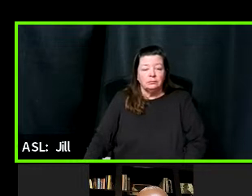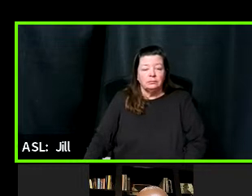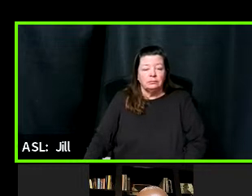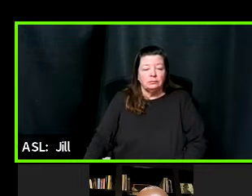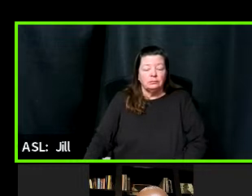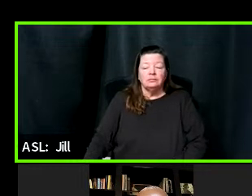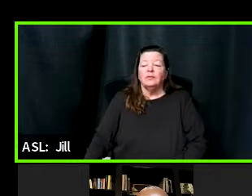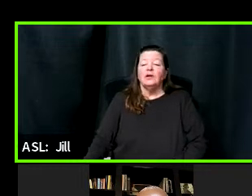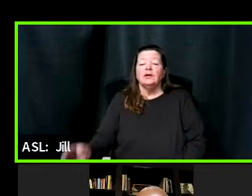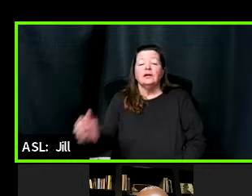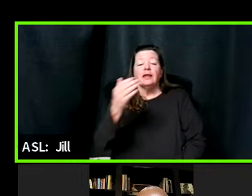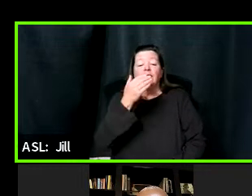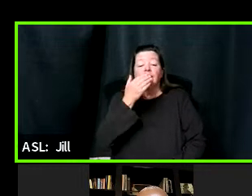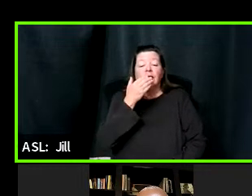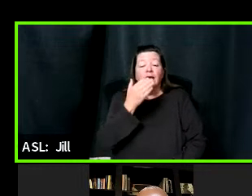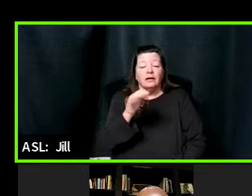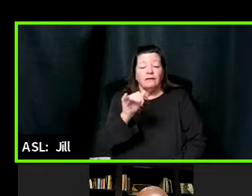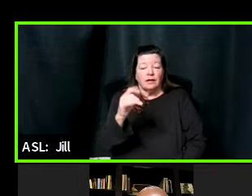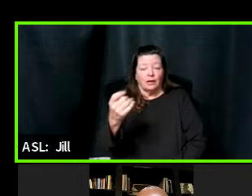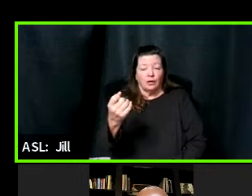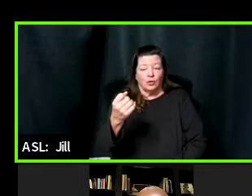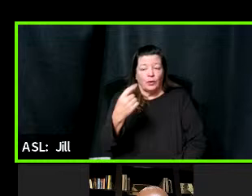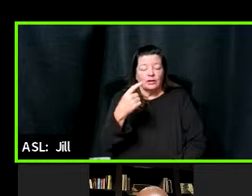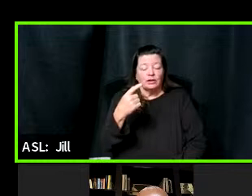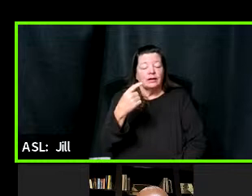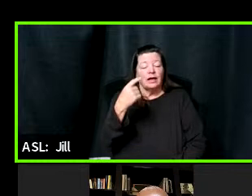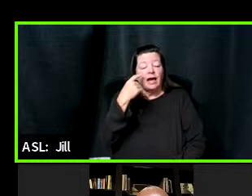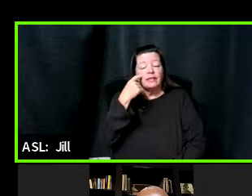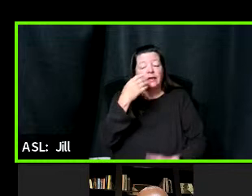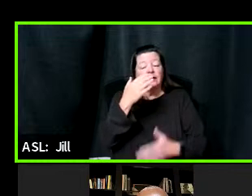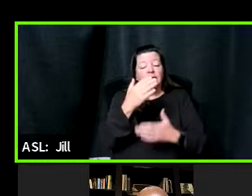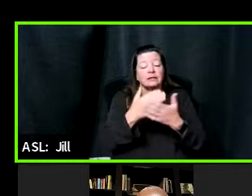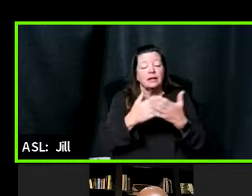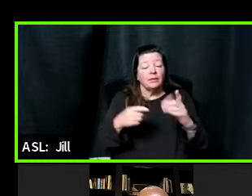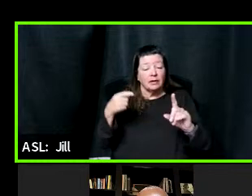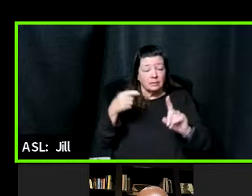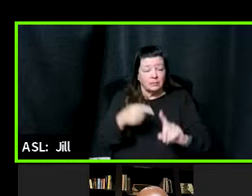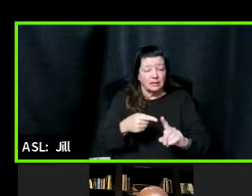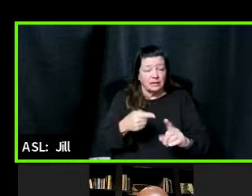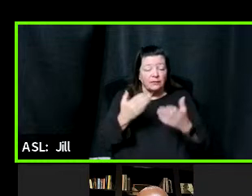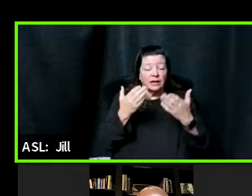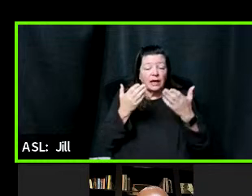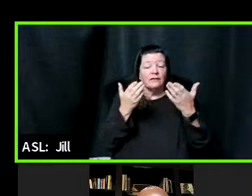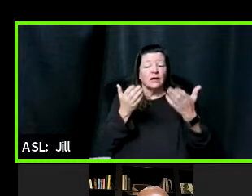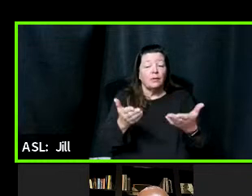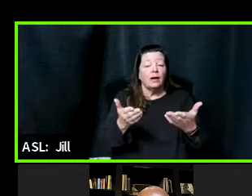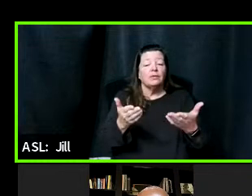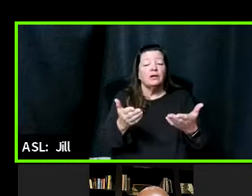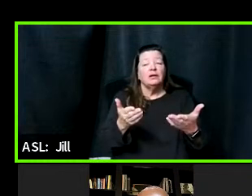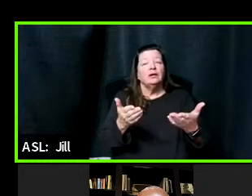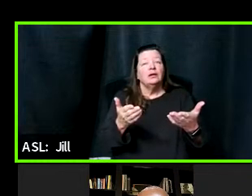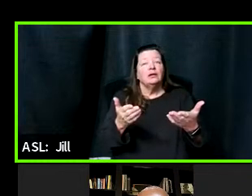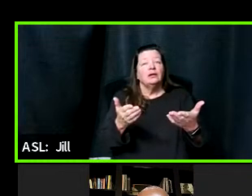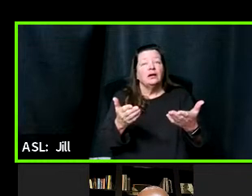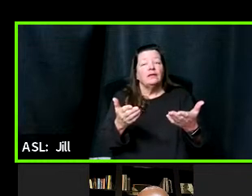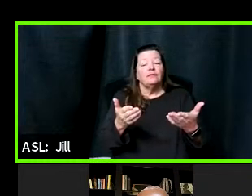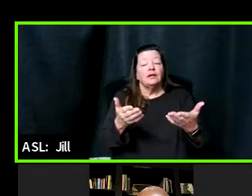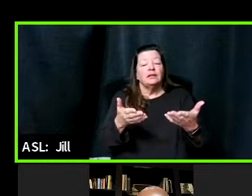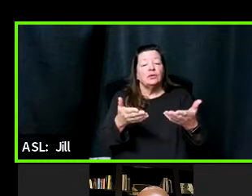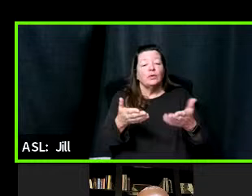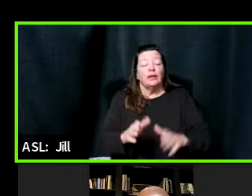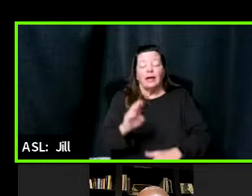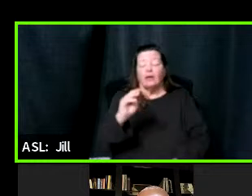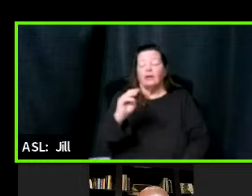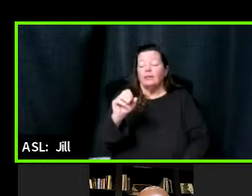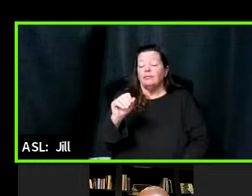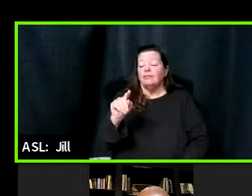Thank you for that question. I think some of the specifics that have come up is to really allow Metro to lead. The